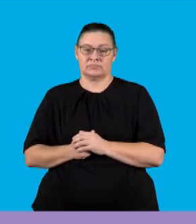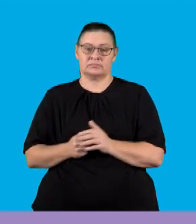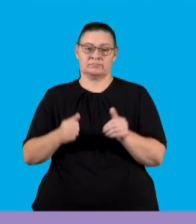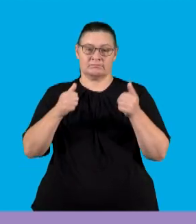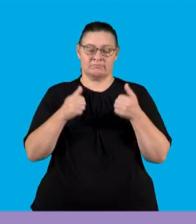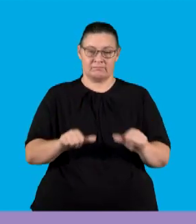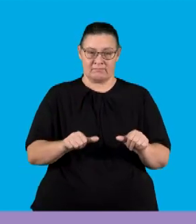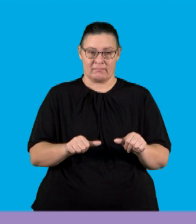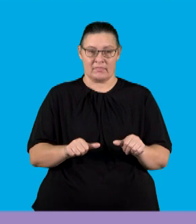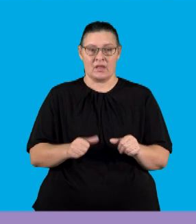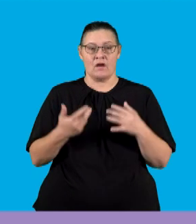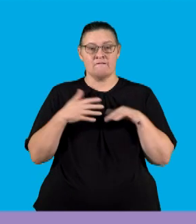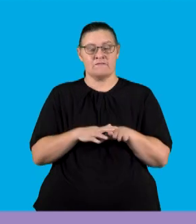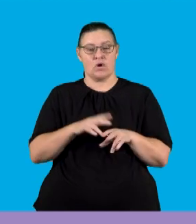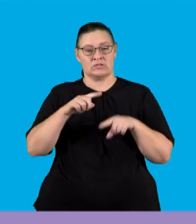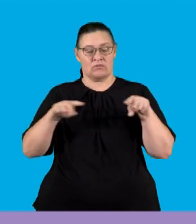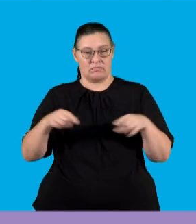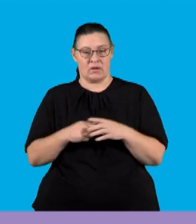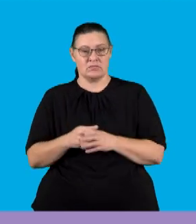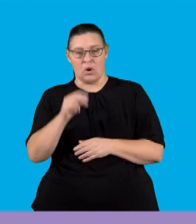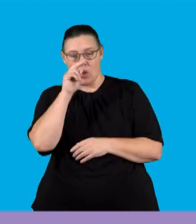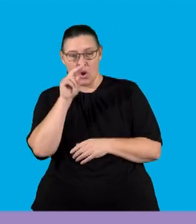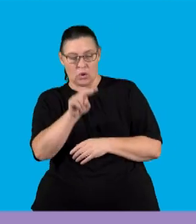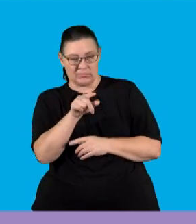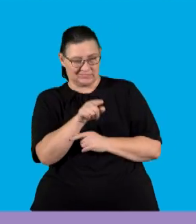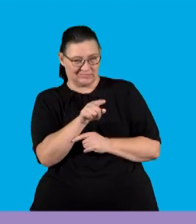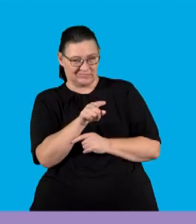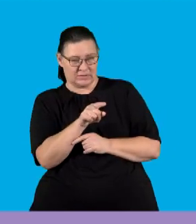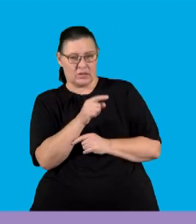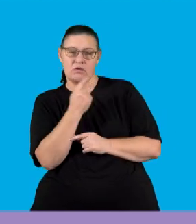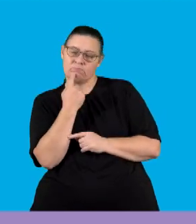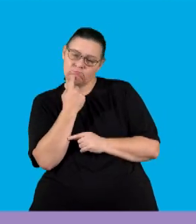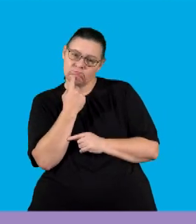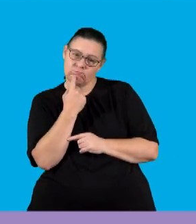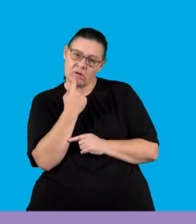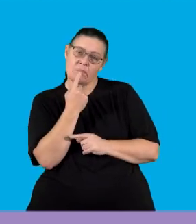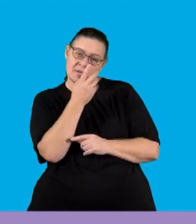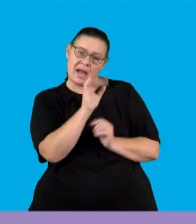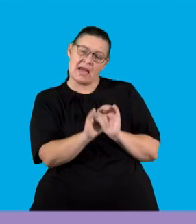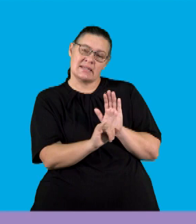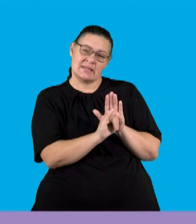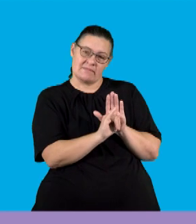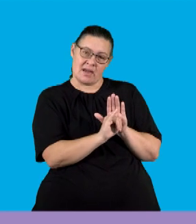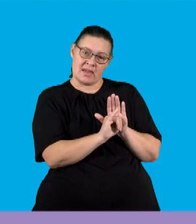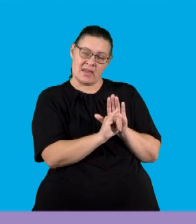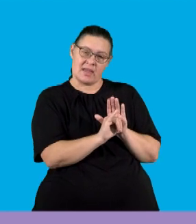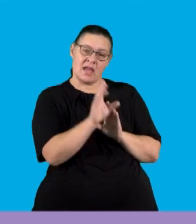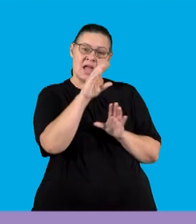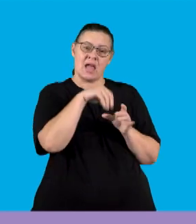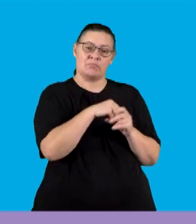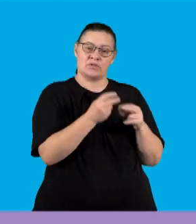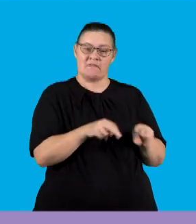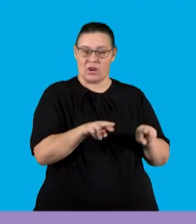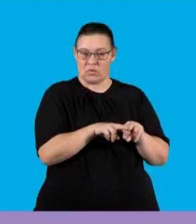the next flow diagram. Now, looking at this flow diagram, again, we need to identify those input